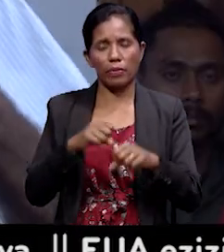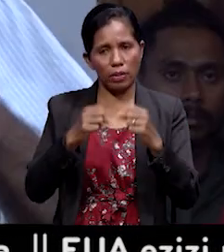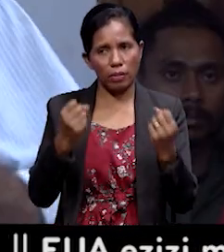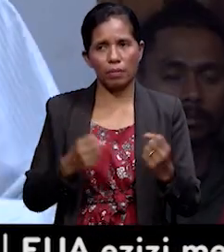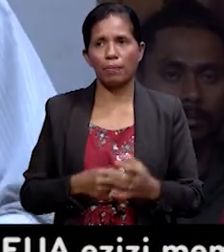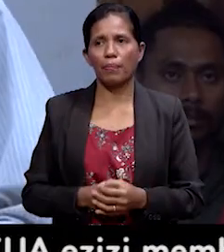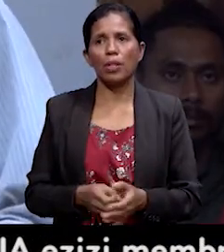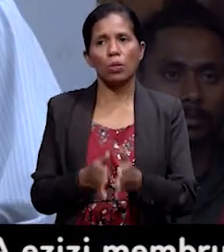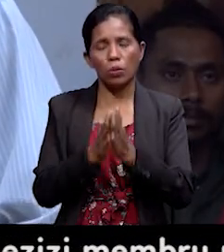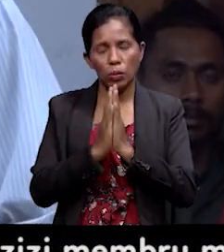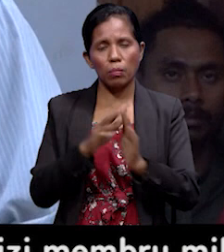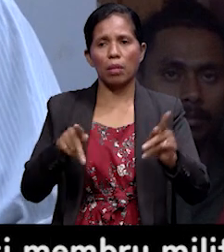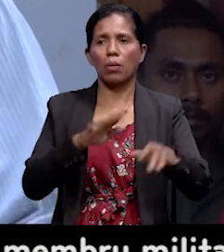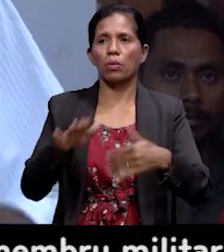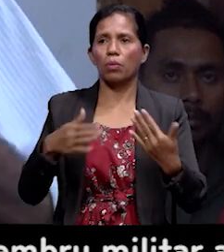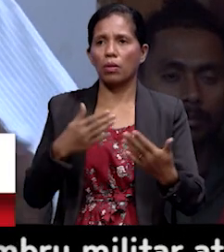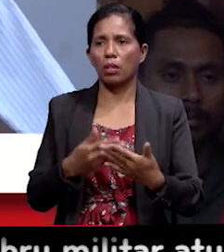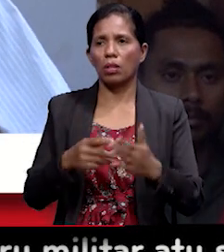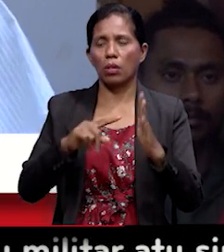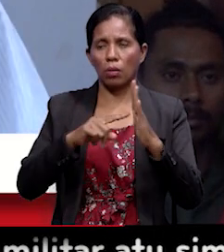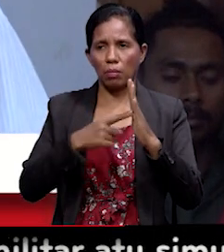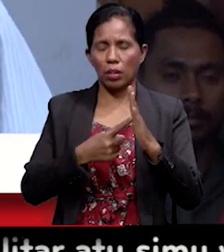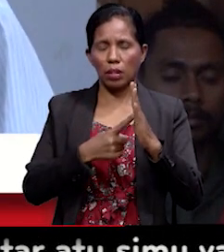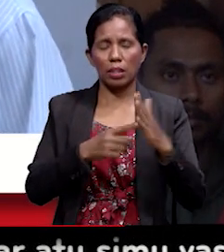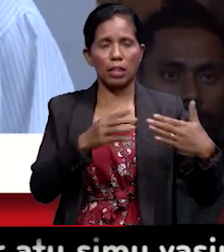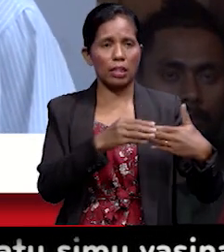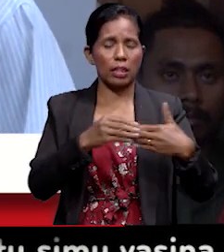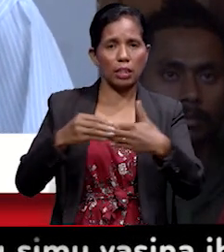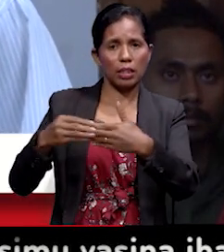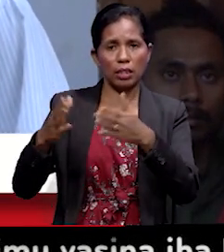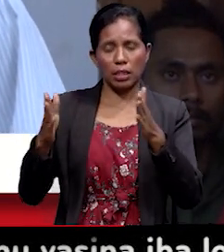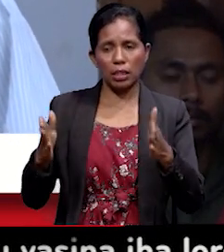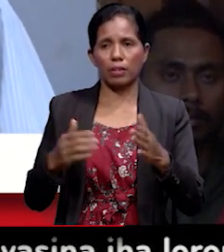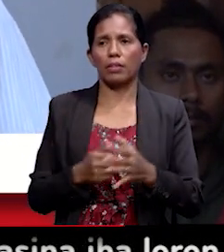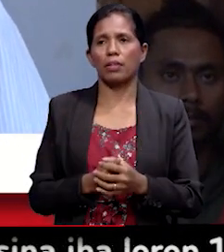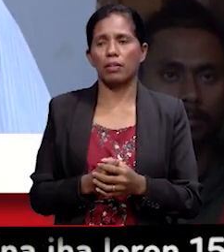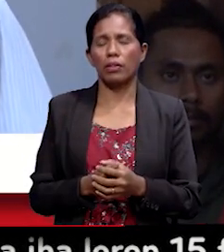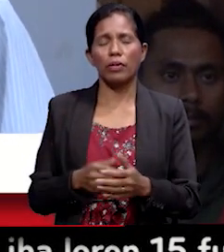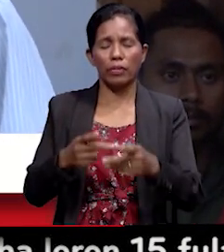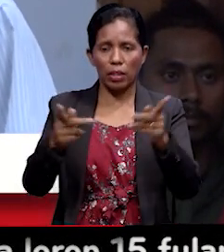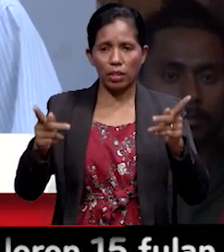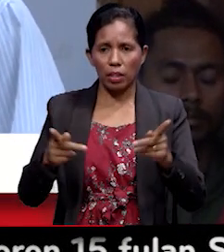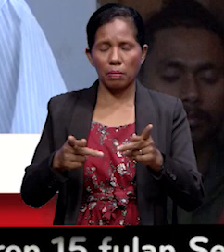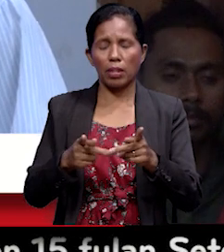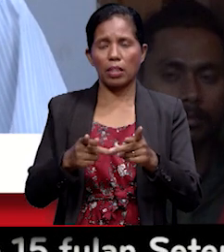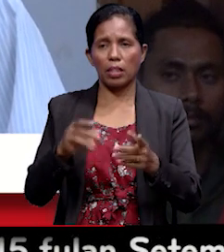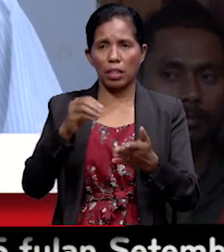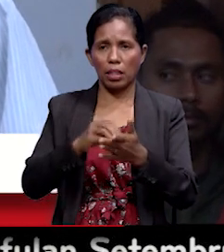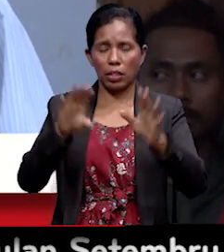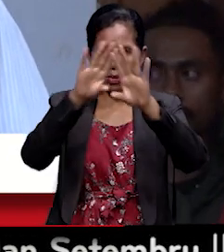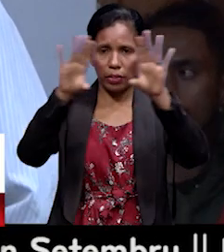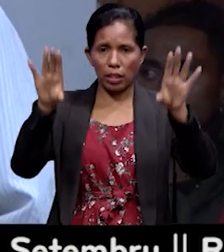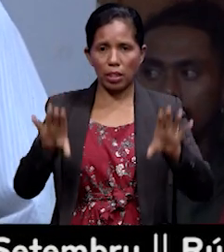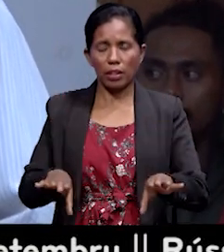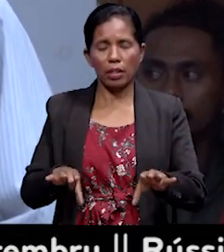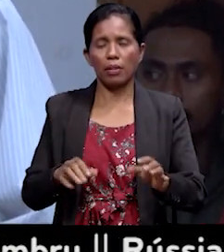husu ba komunidade. A hul liderança comunitária. Pati da nebe ma kuintau, plaka da nebe ma fati rua